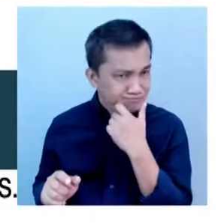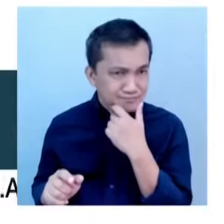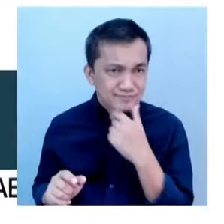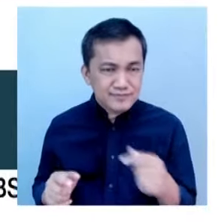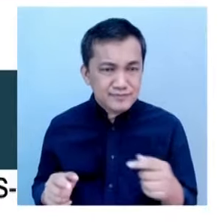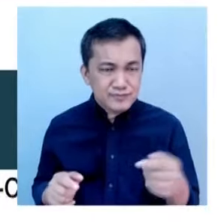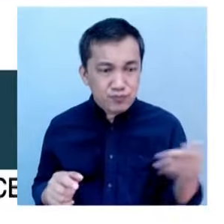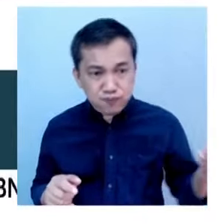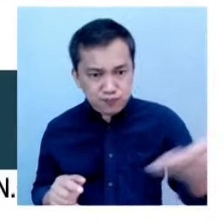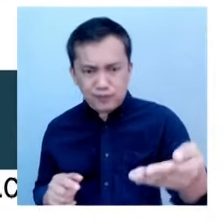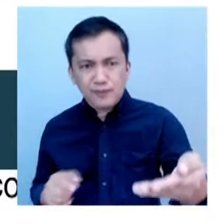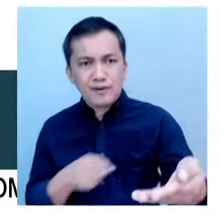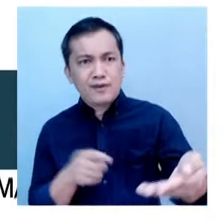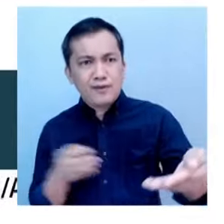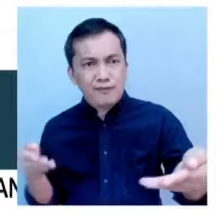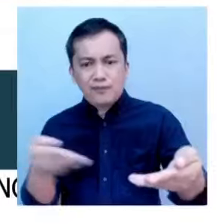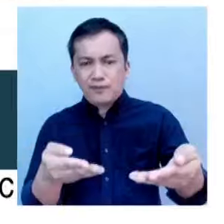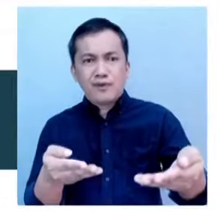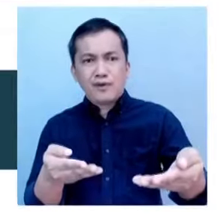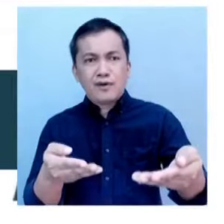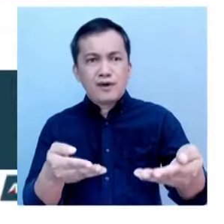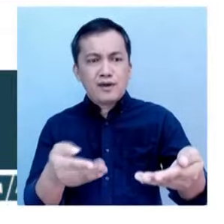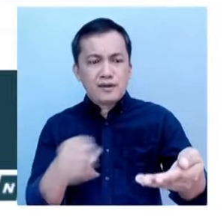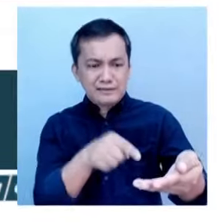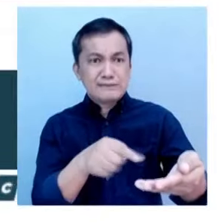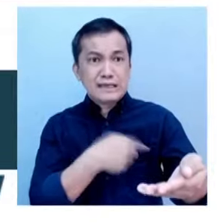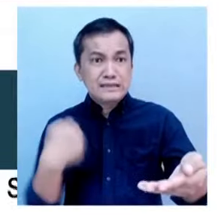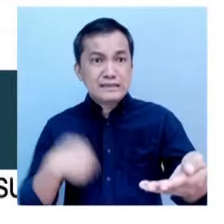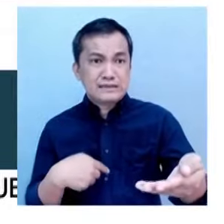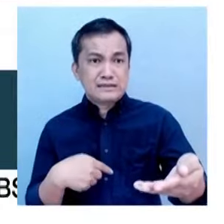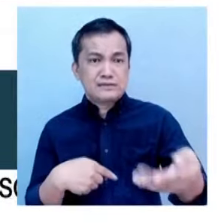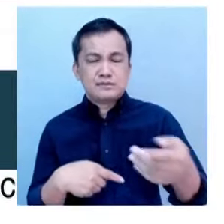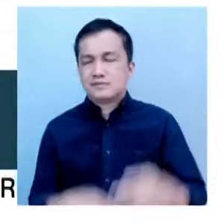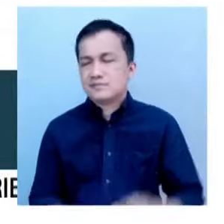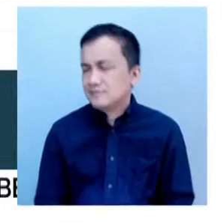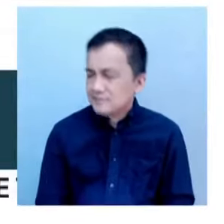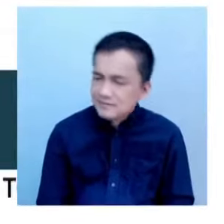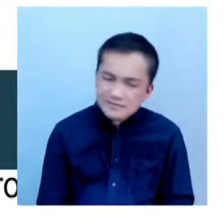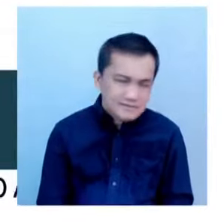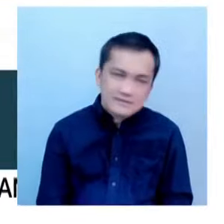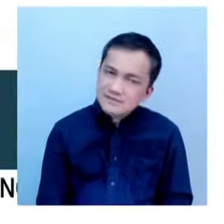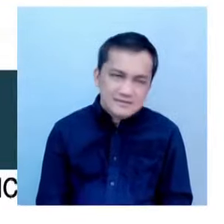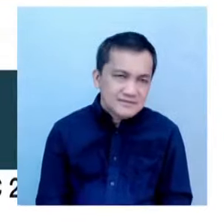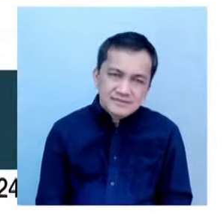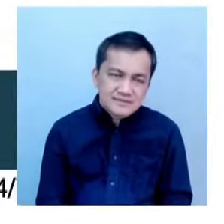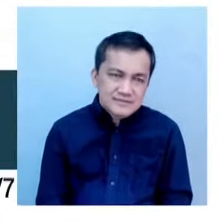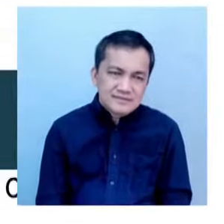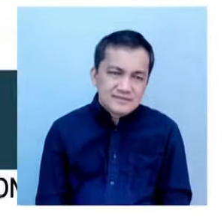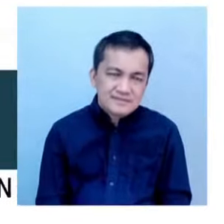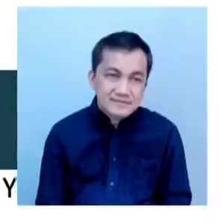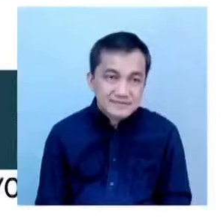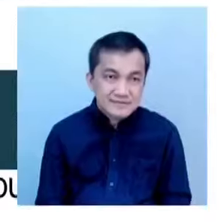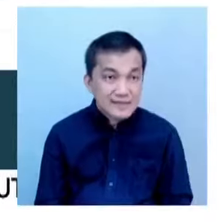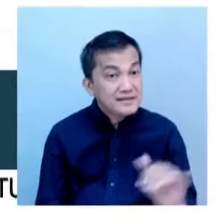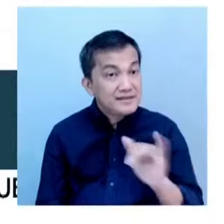and being confronted by a Chinese Coast Guard in the area. So it's like, as you said,